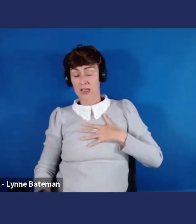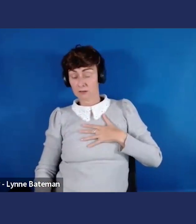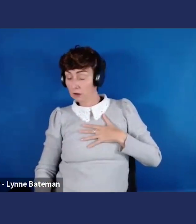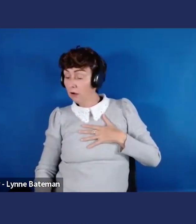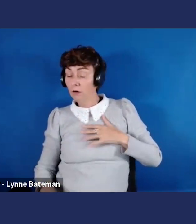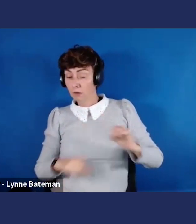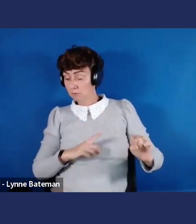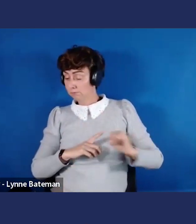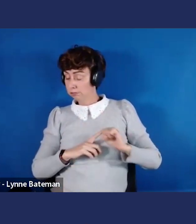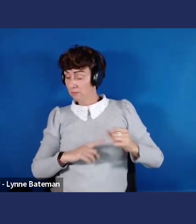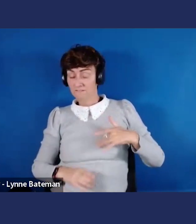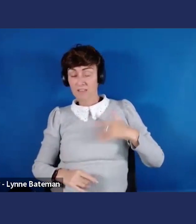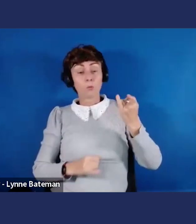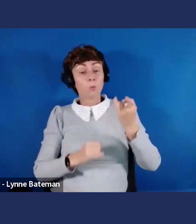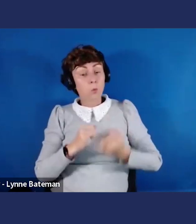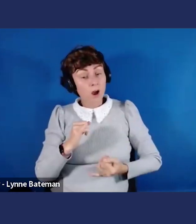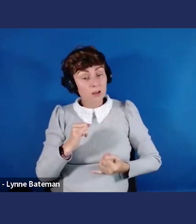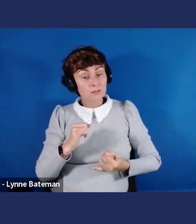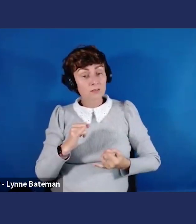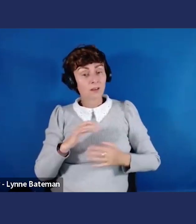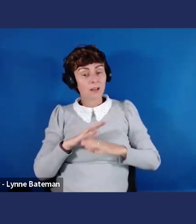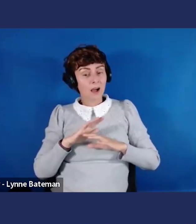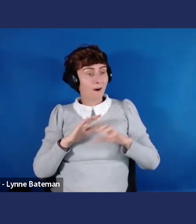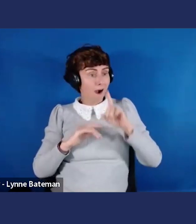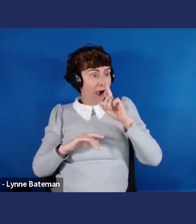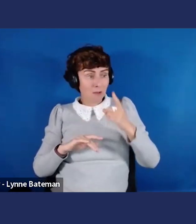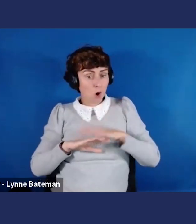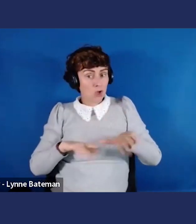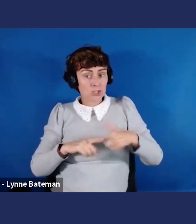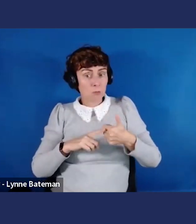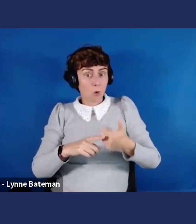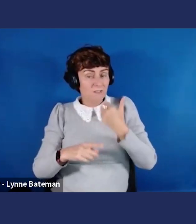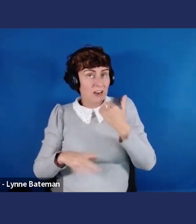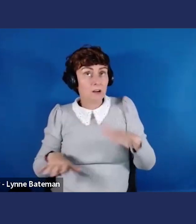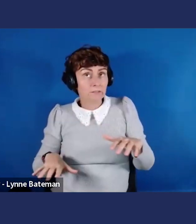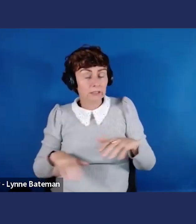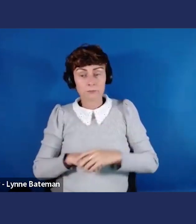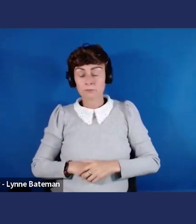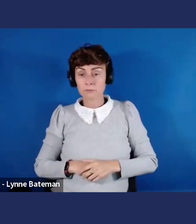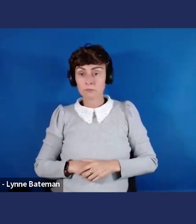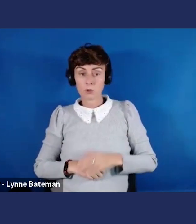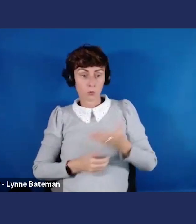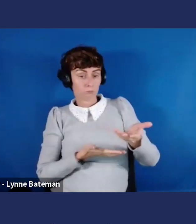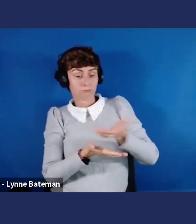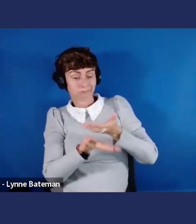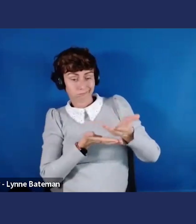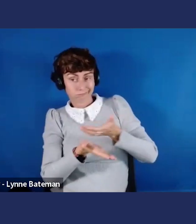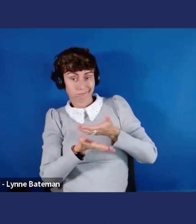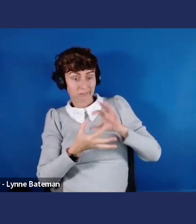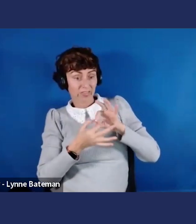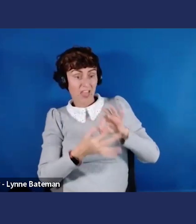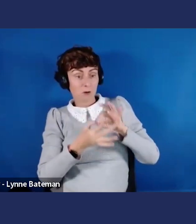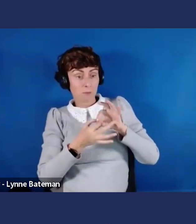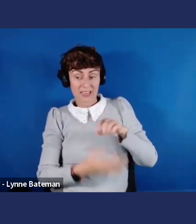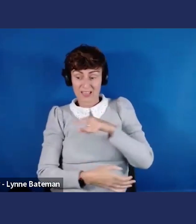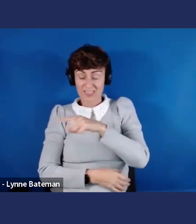made him feel worse, that he wasn't the supportive partner that he wanted to be. We explored it with him, and actually the member of staff was